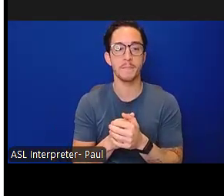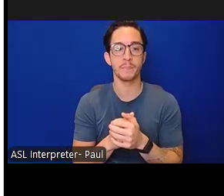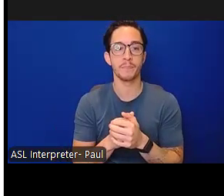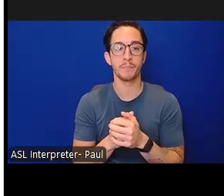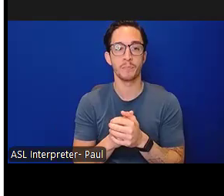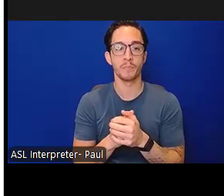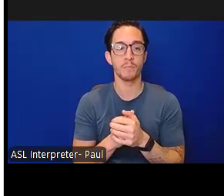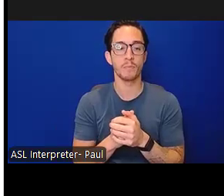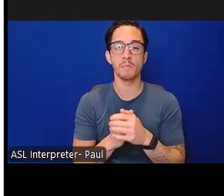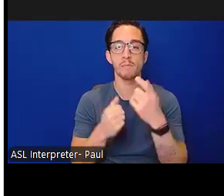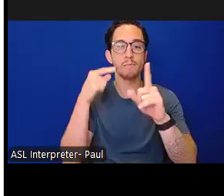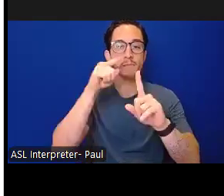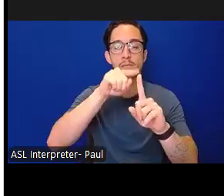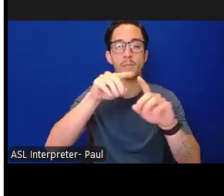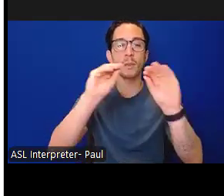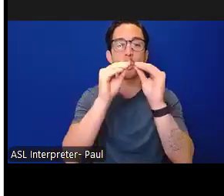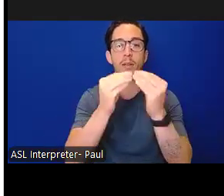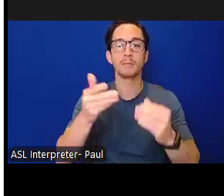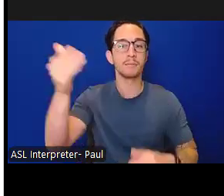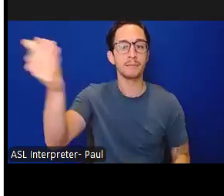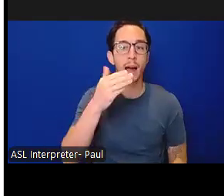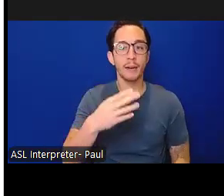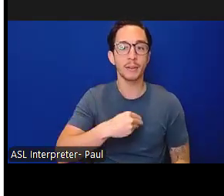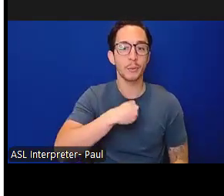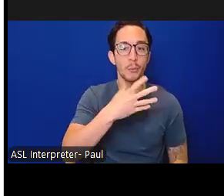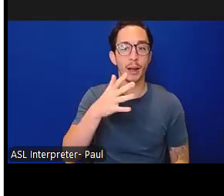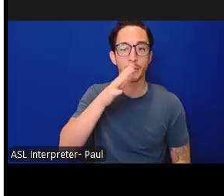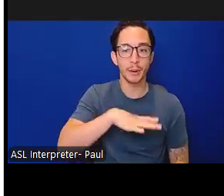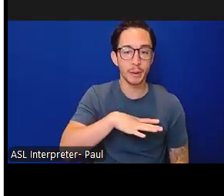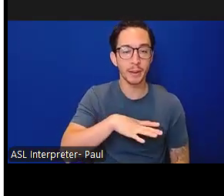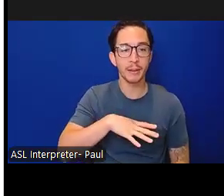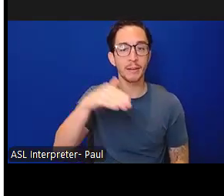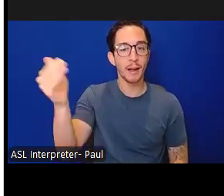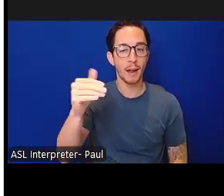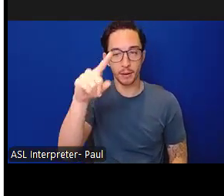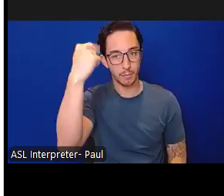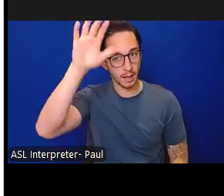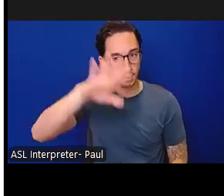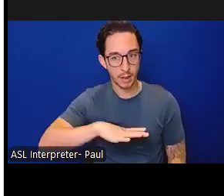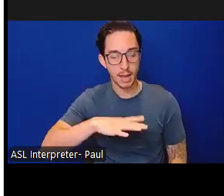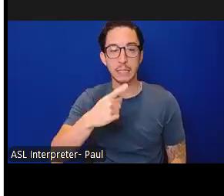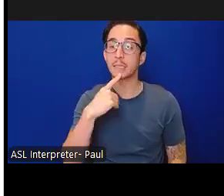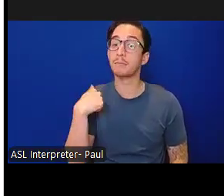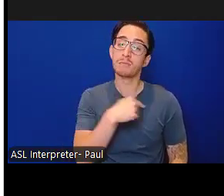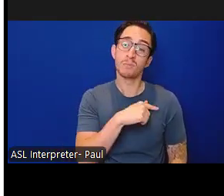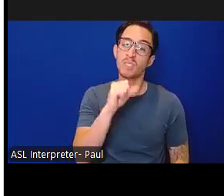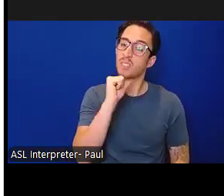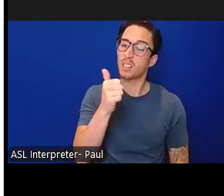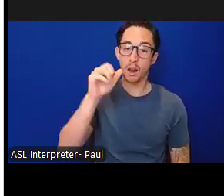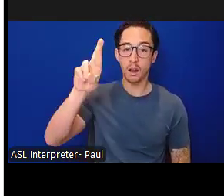And so this organization can hire white women or hire Black men and say stuff like, we're not racist or we're